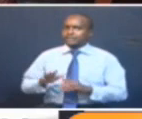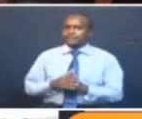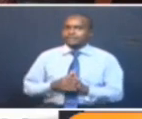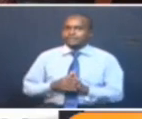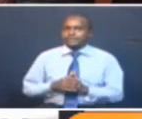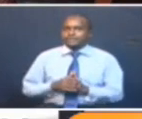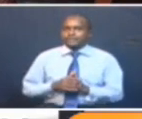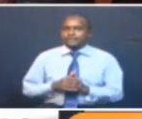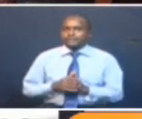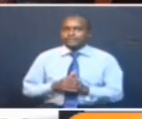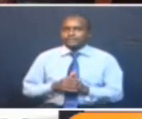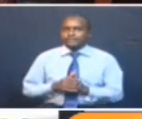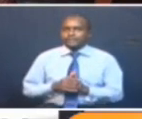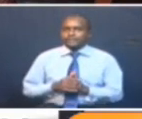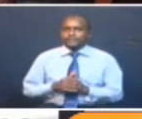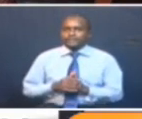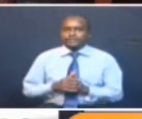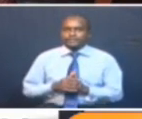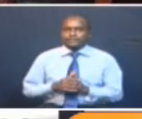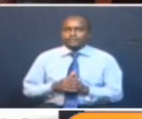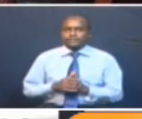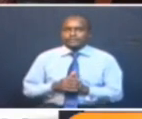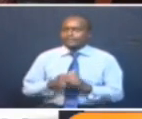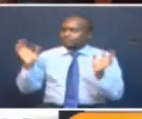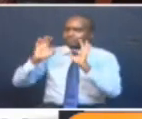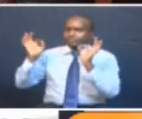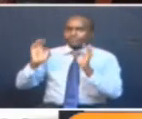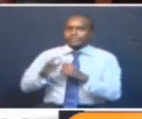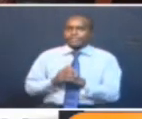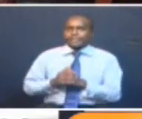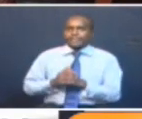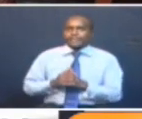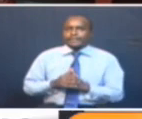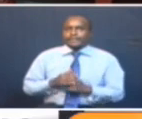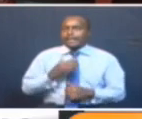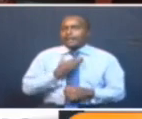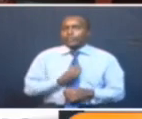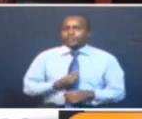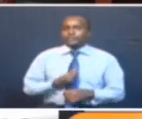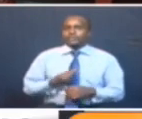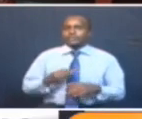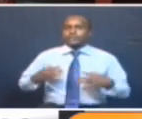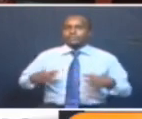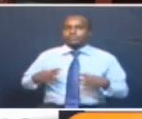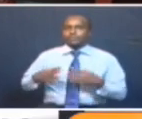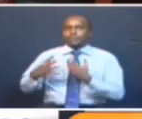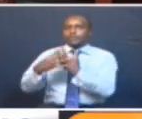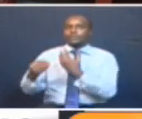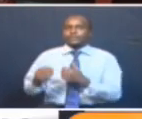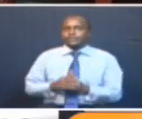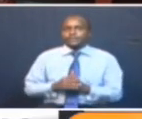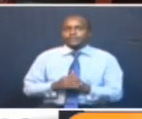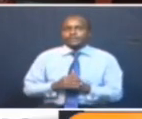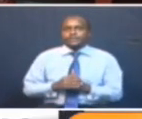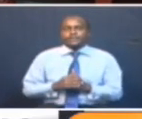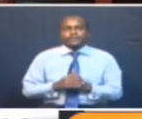it. Unbelievable, man. Yeah, unbelievable. Yeah. I wish people would take a leaf. No. The point